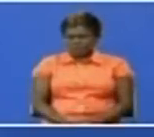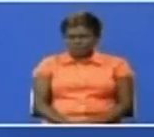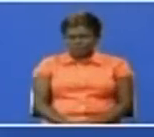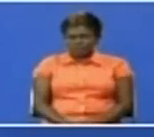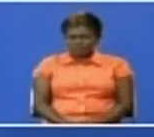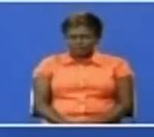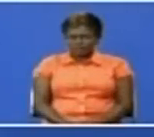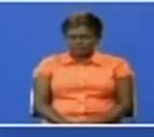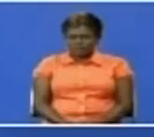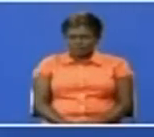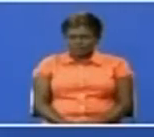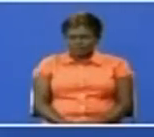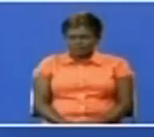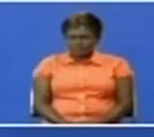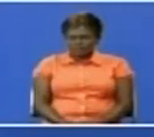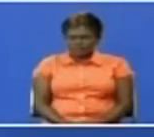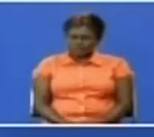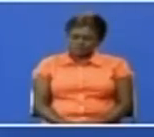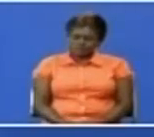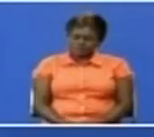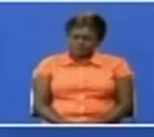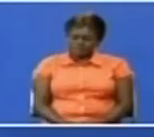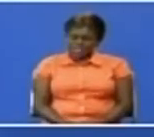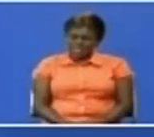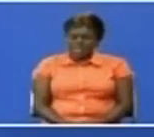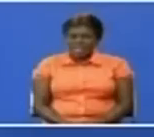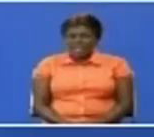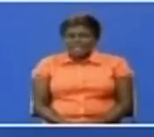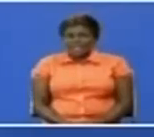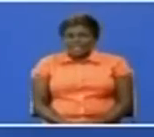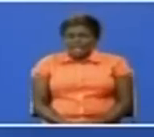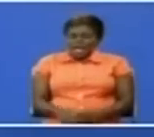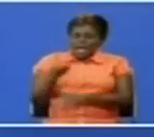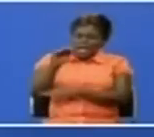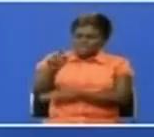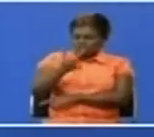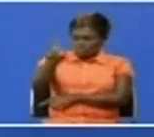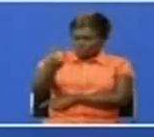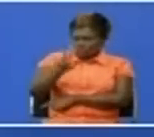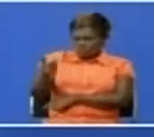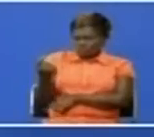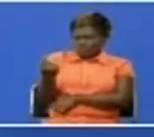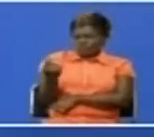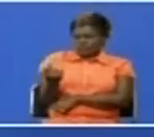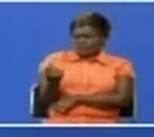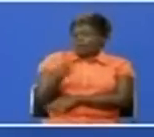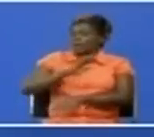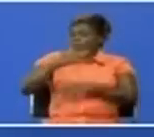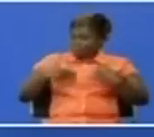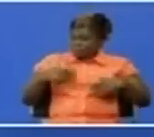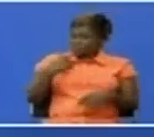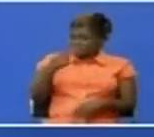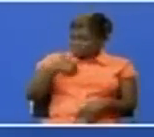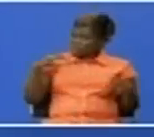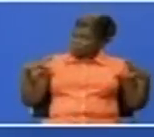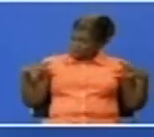Okay. Okay, I wish I had my okay, hope. Okay, let's chill. Let's get at this. Let's ask you some questions. Everybody says I brag. Yeah, you know, they're